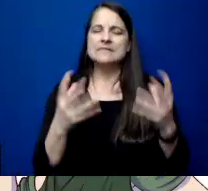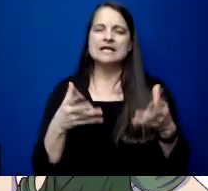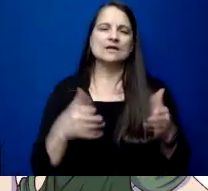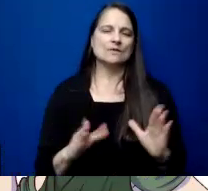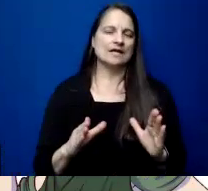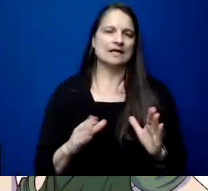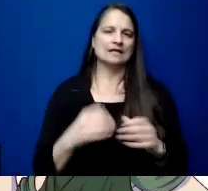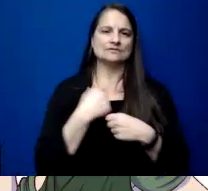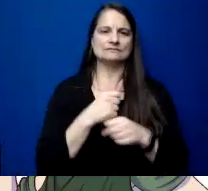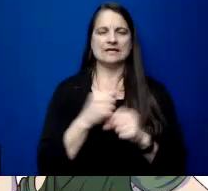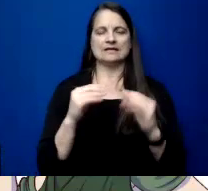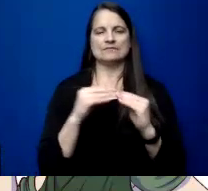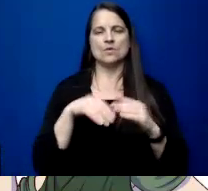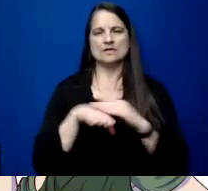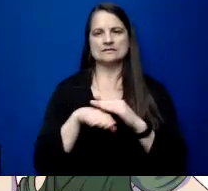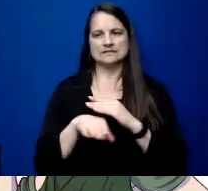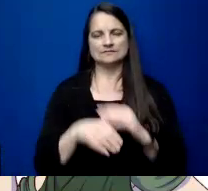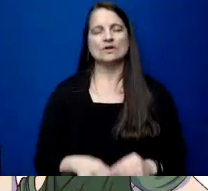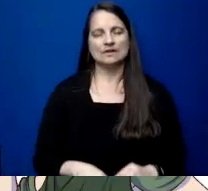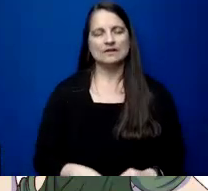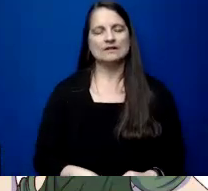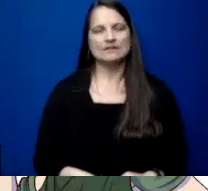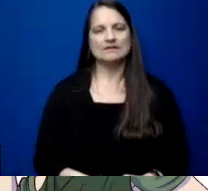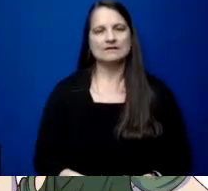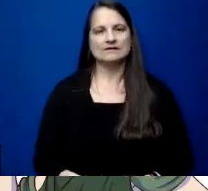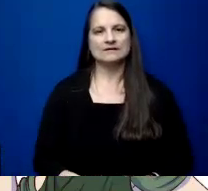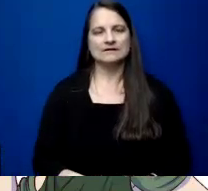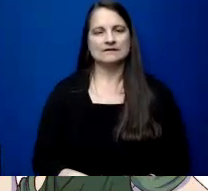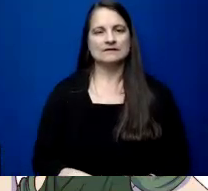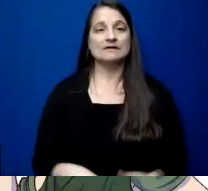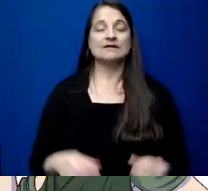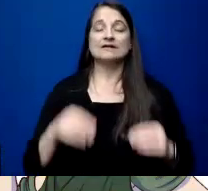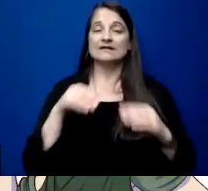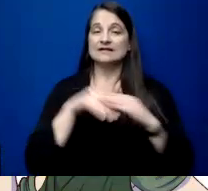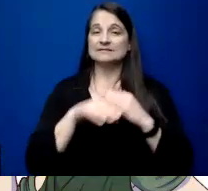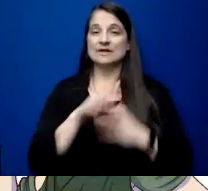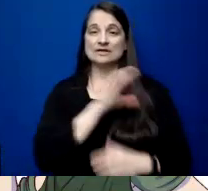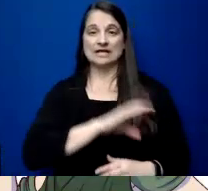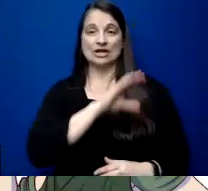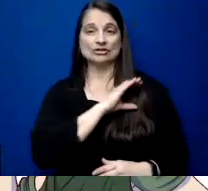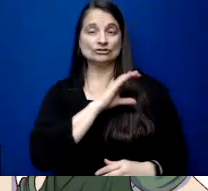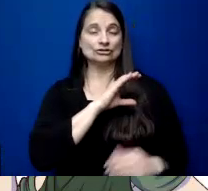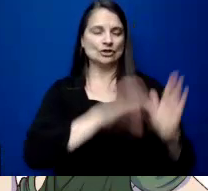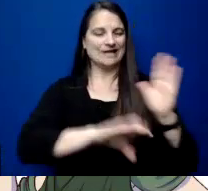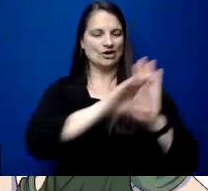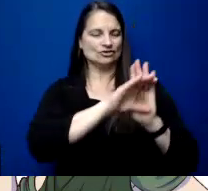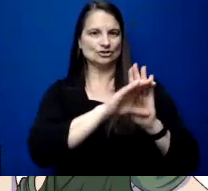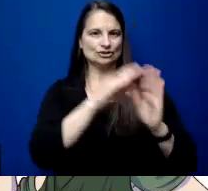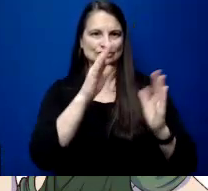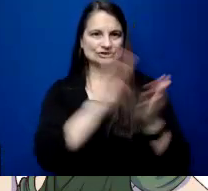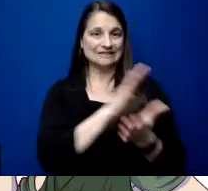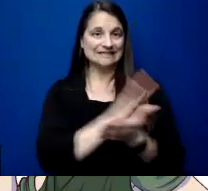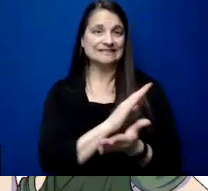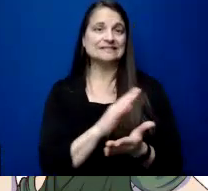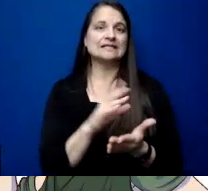more accessible. There are accessible character sheets like dyslexia-friendly font or large